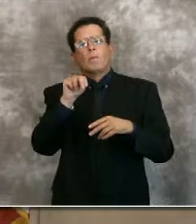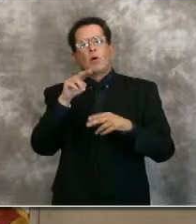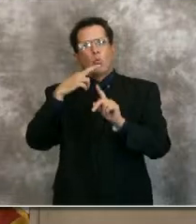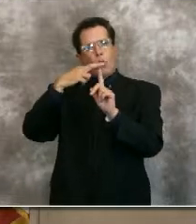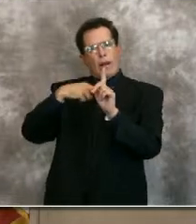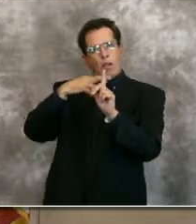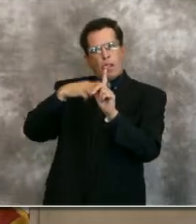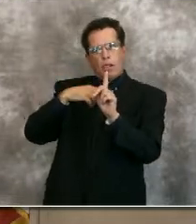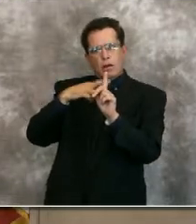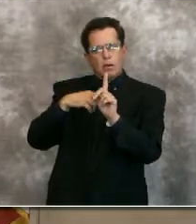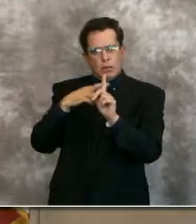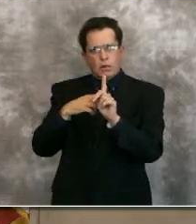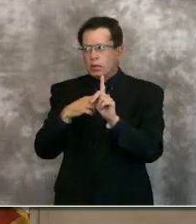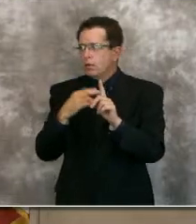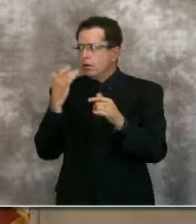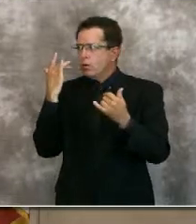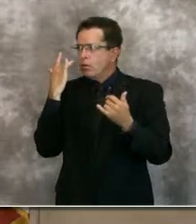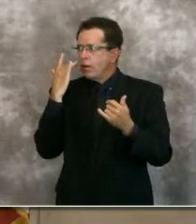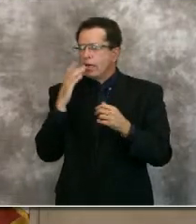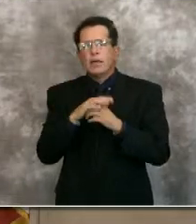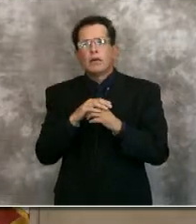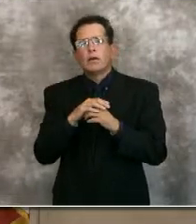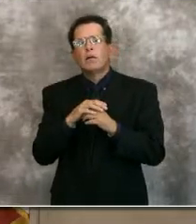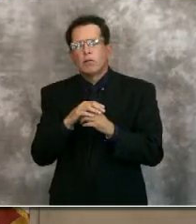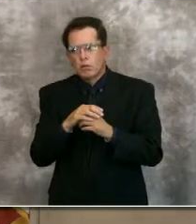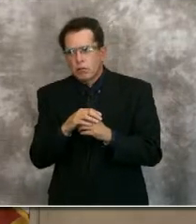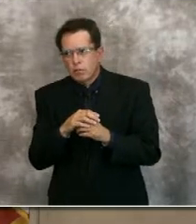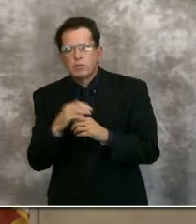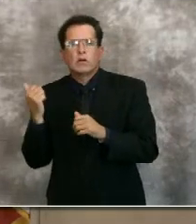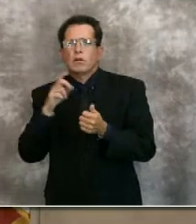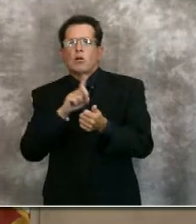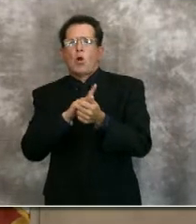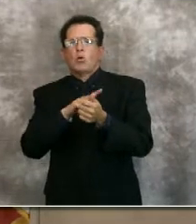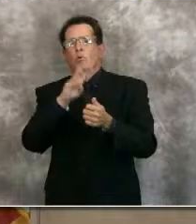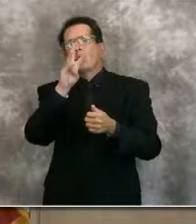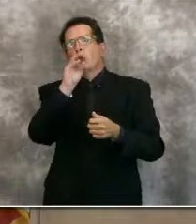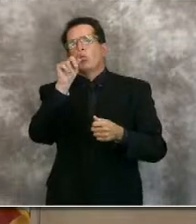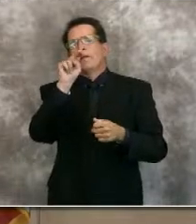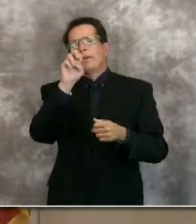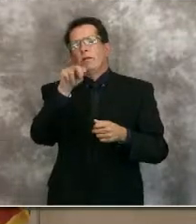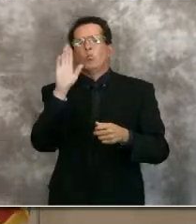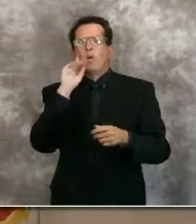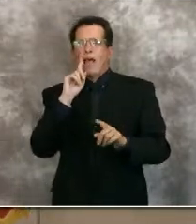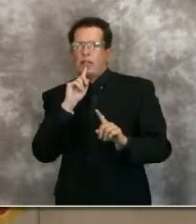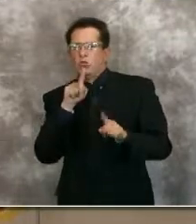why? It seems counter to stay-at-home orders. Okay, Dr. Wooten's going to respond.